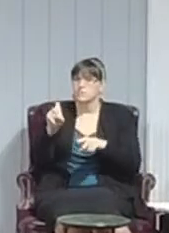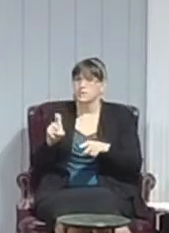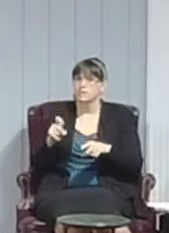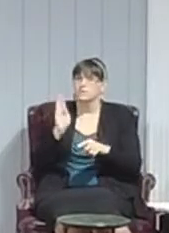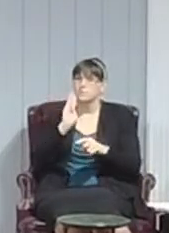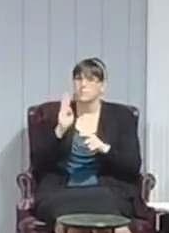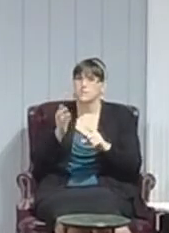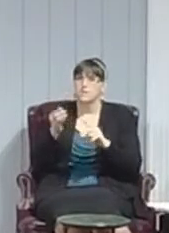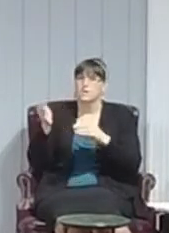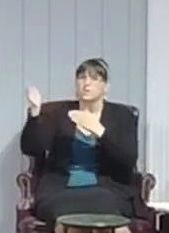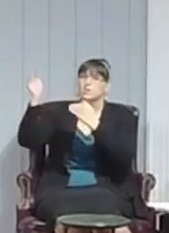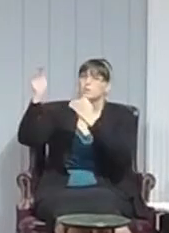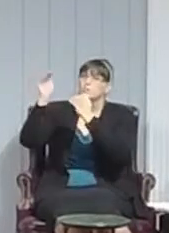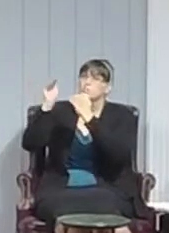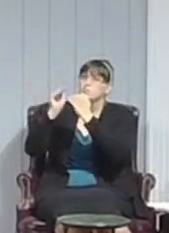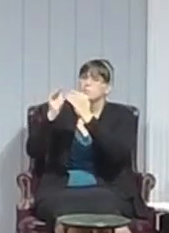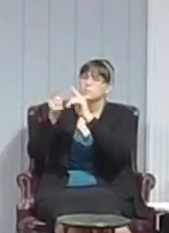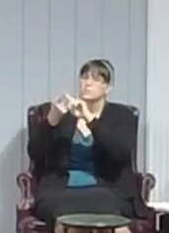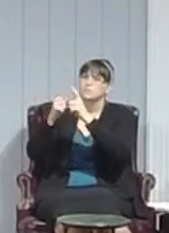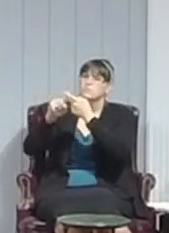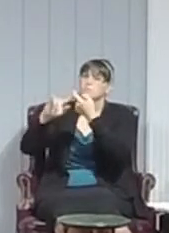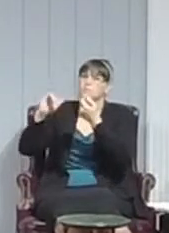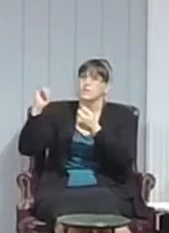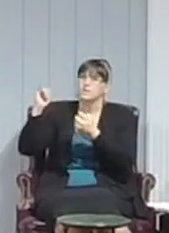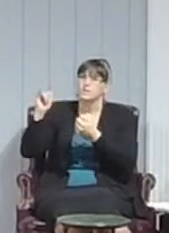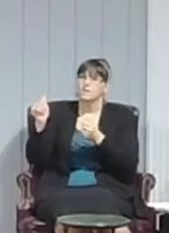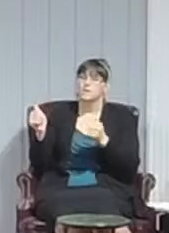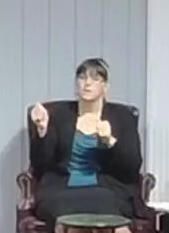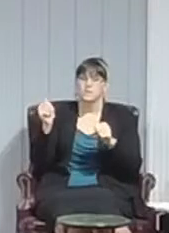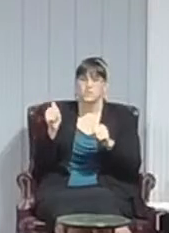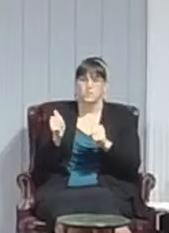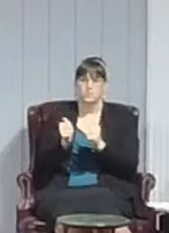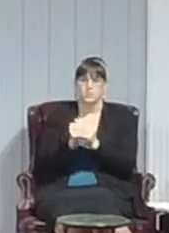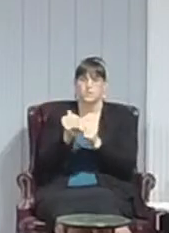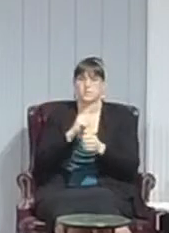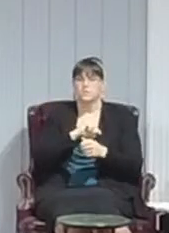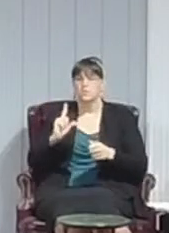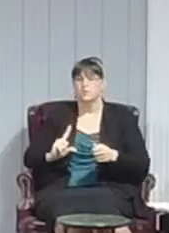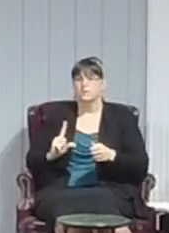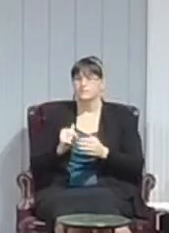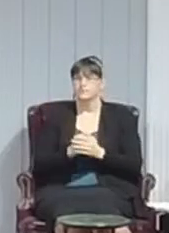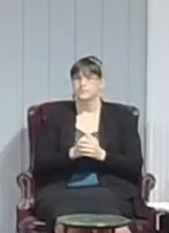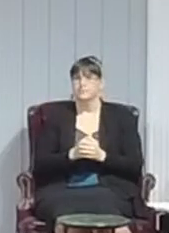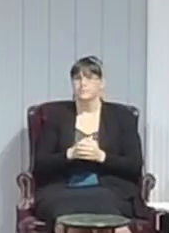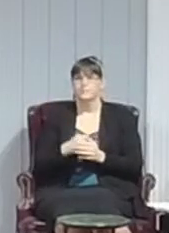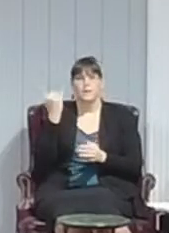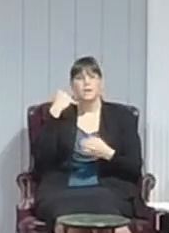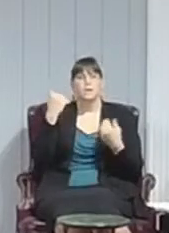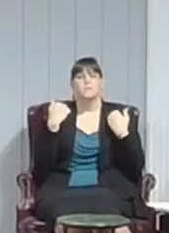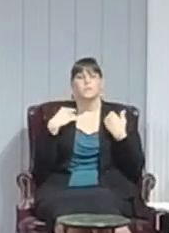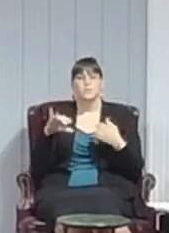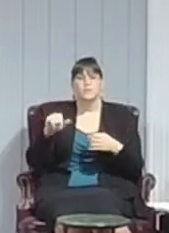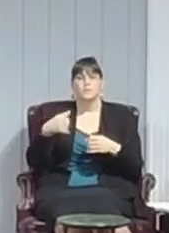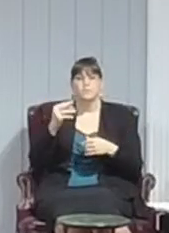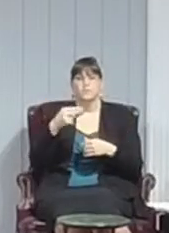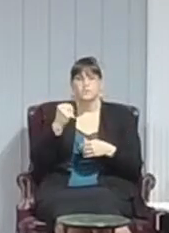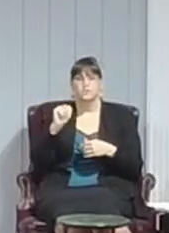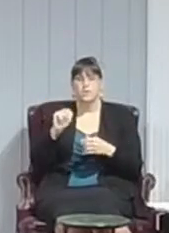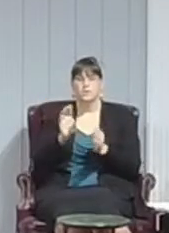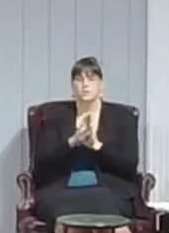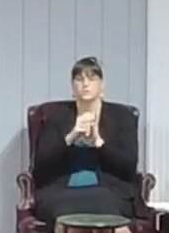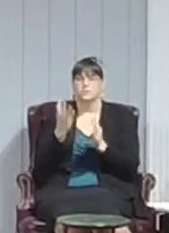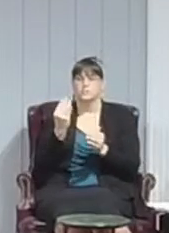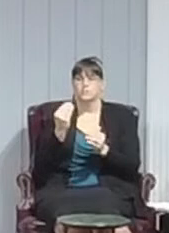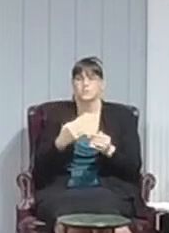friendly and close in our prayers, close to the Lord. If you found John chapter 14, I'd like to invite